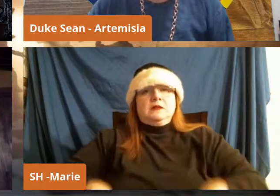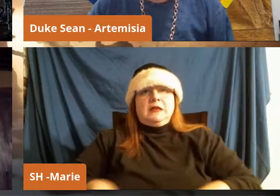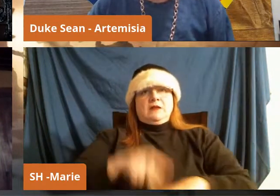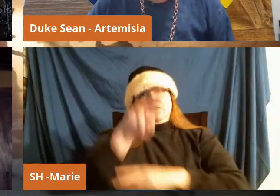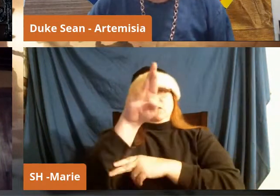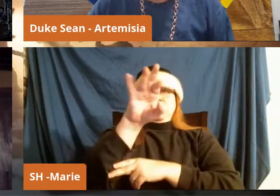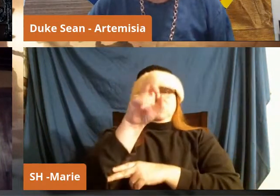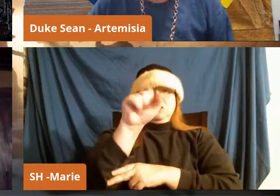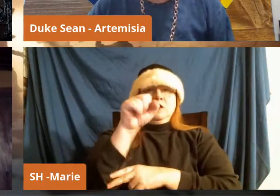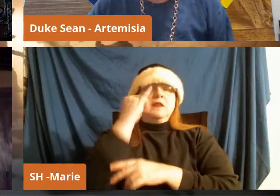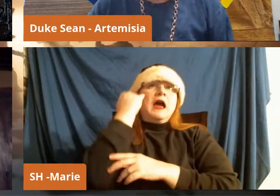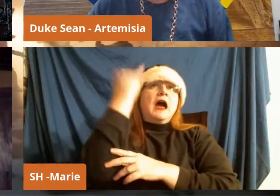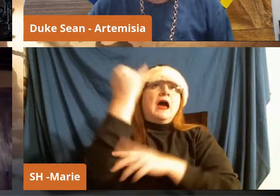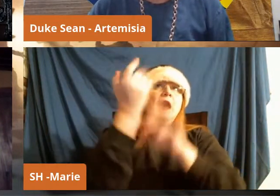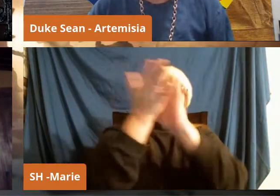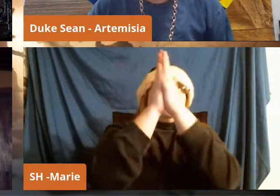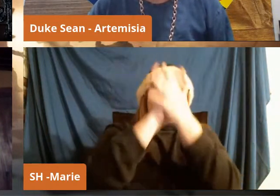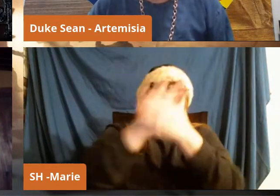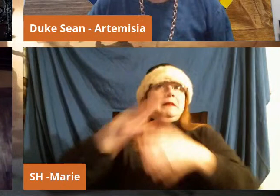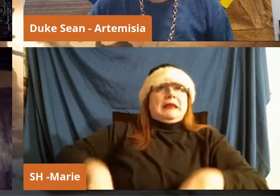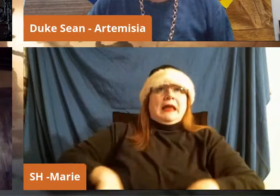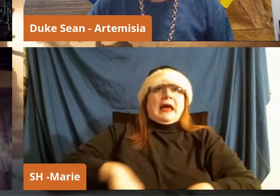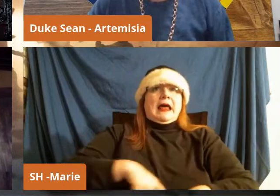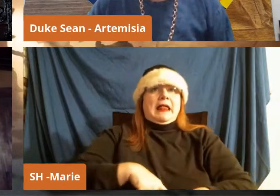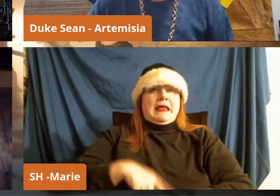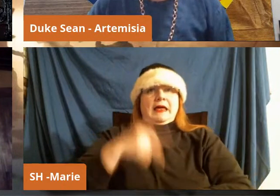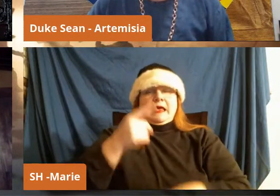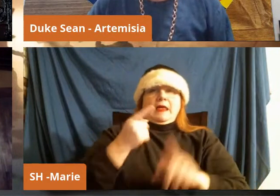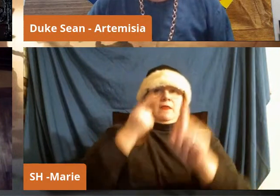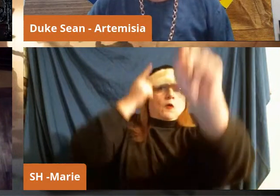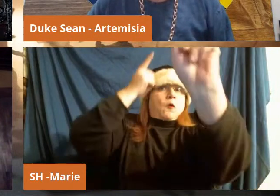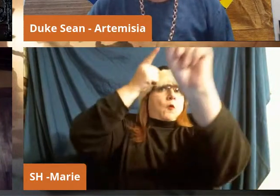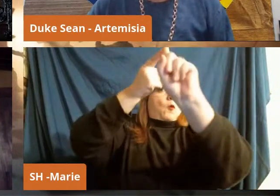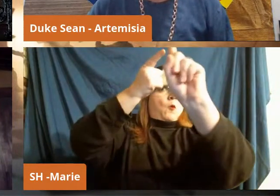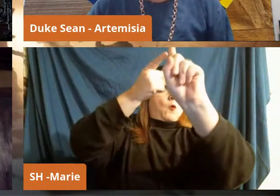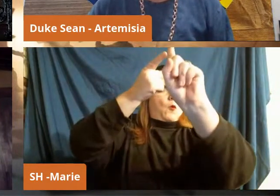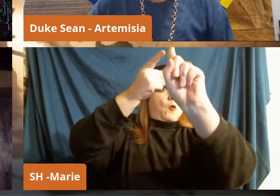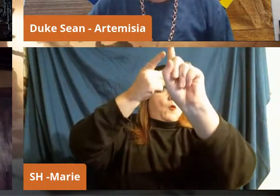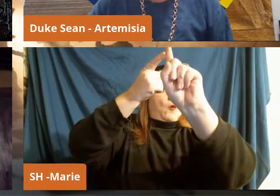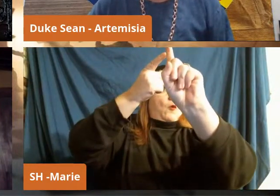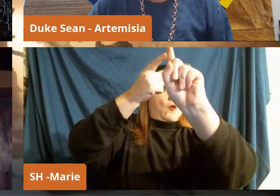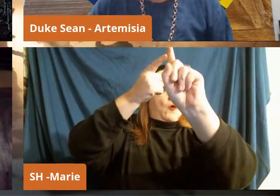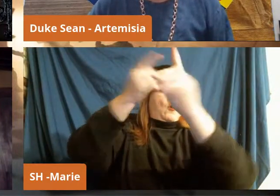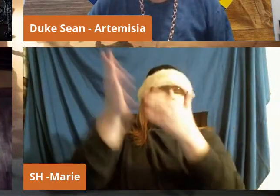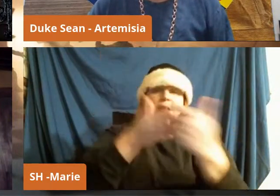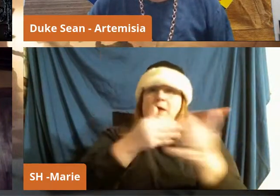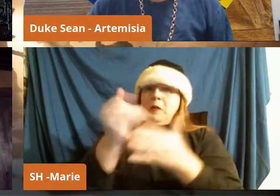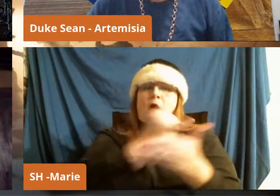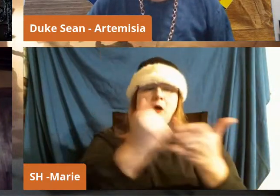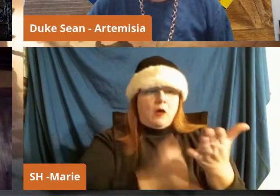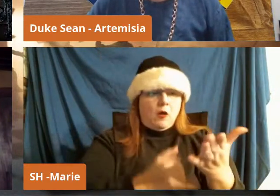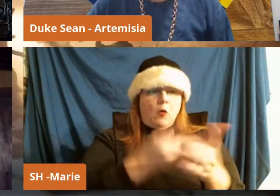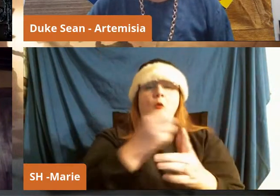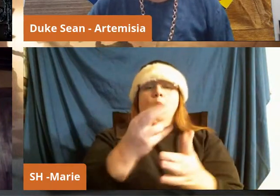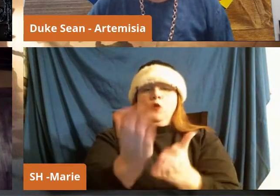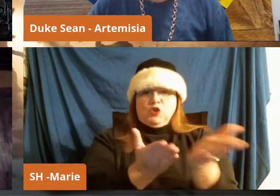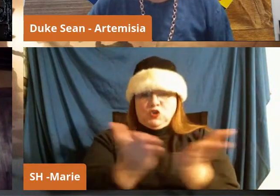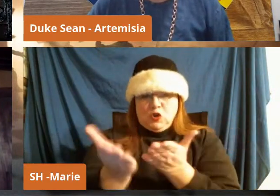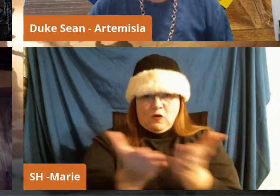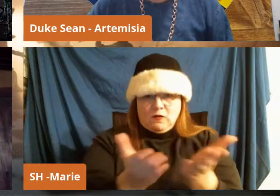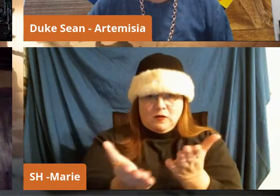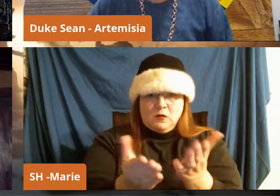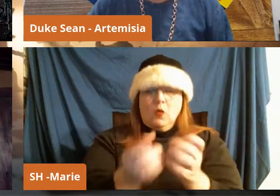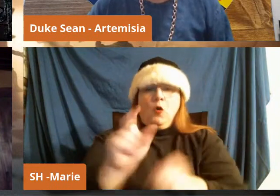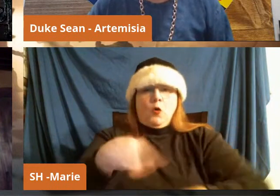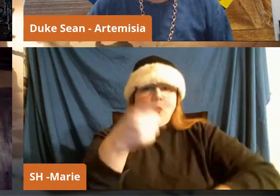virtues and the idea of being knightly as the goal, whether you're an artisan or a service or an in-person or a